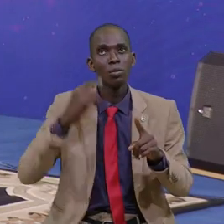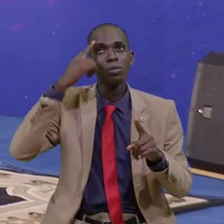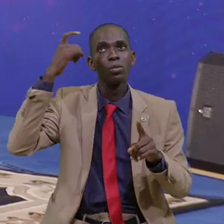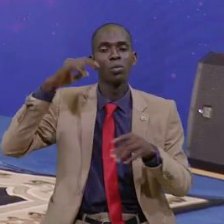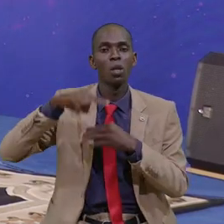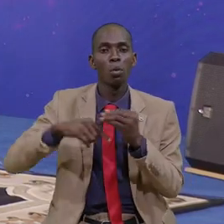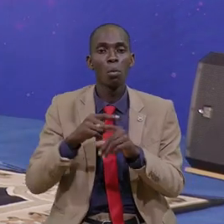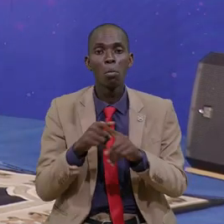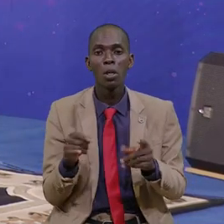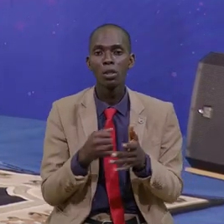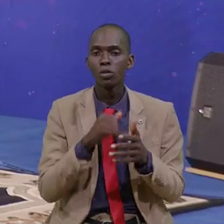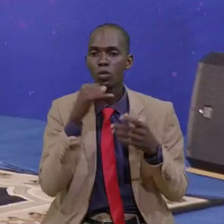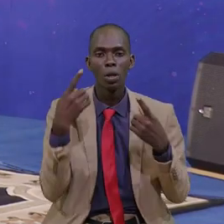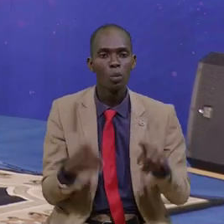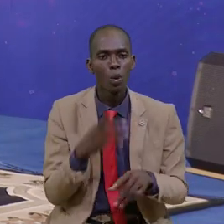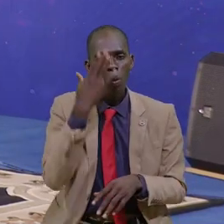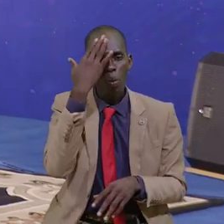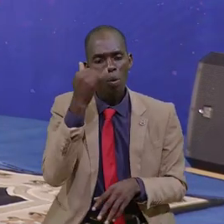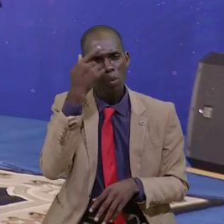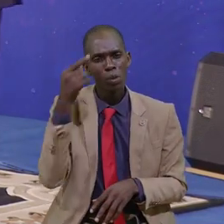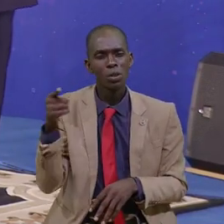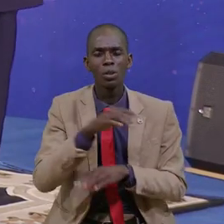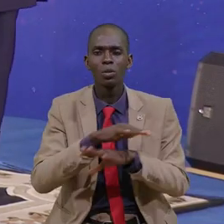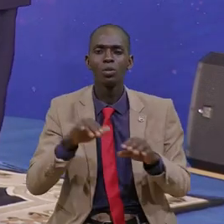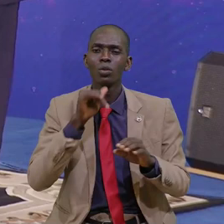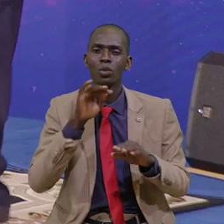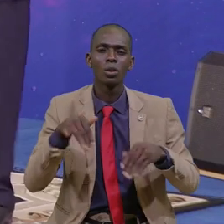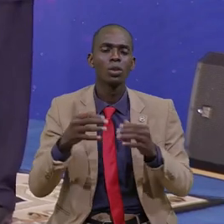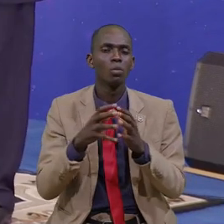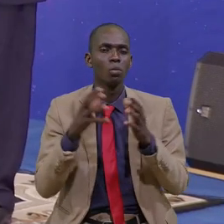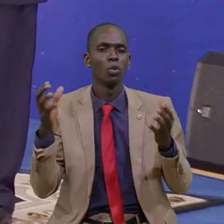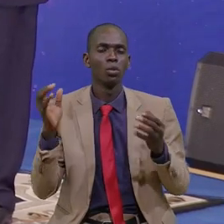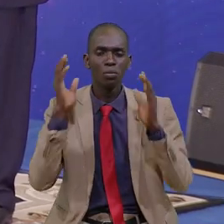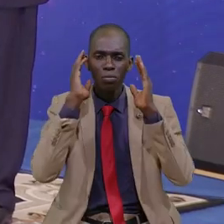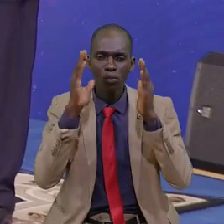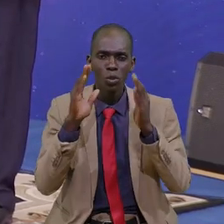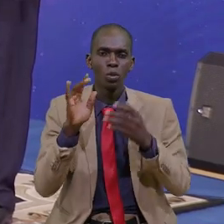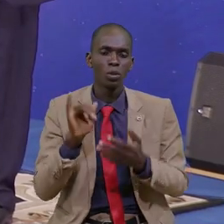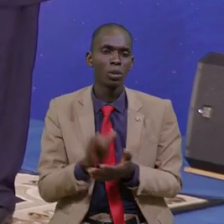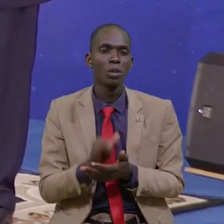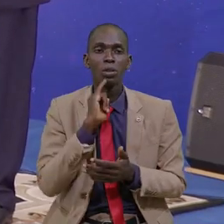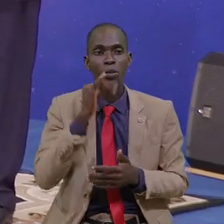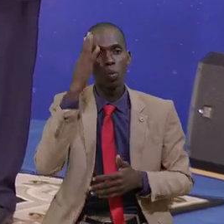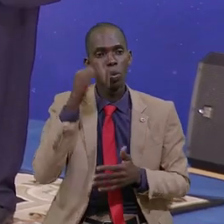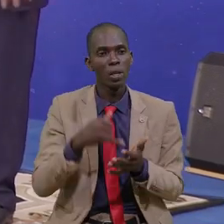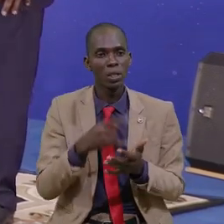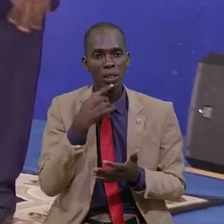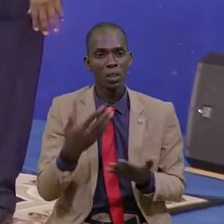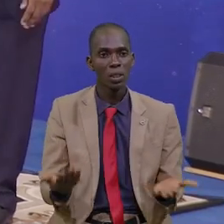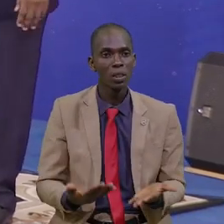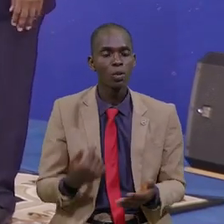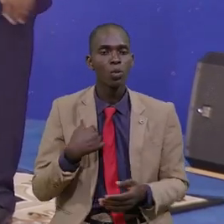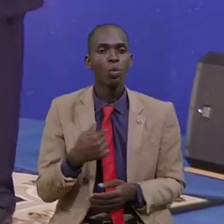doesn't happen. Why? They do not give the more earnest heed. Therefore, we have to